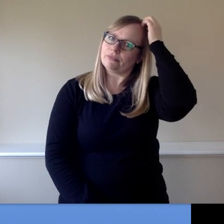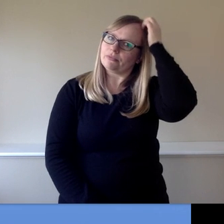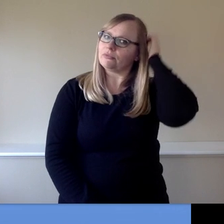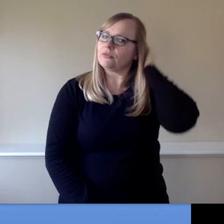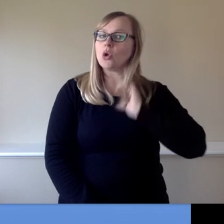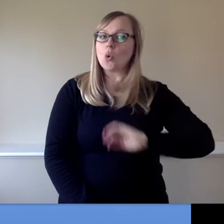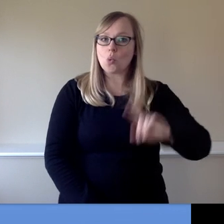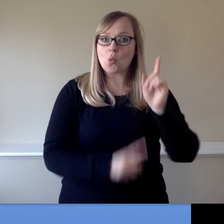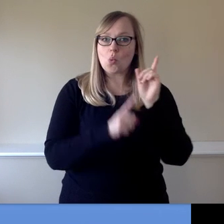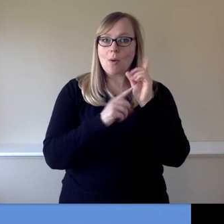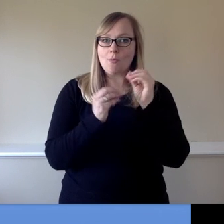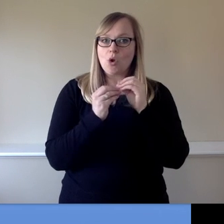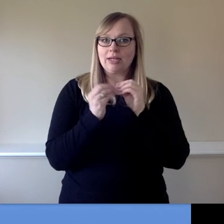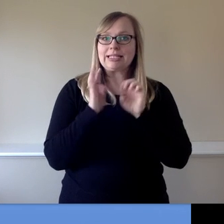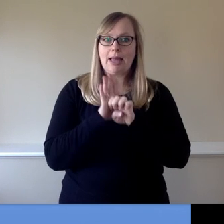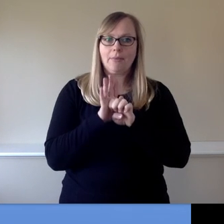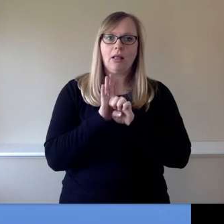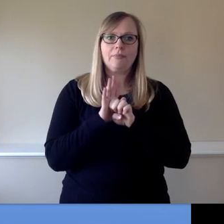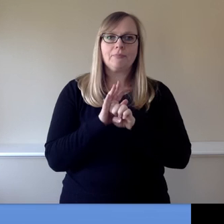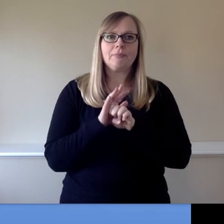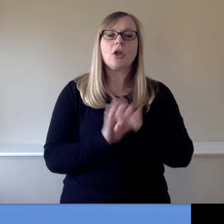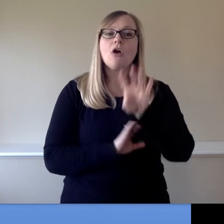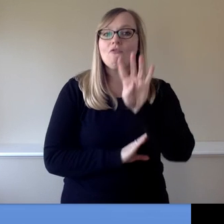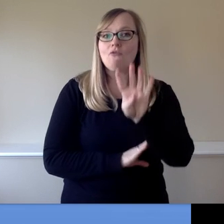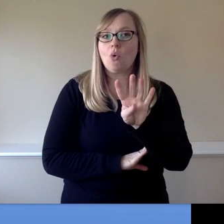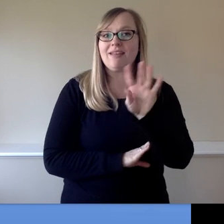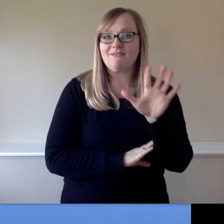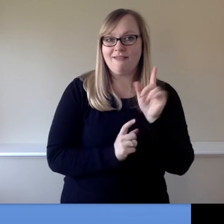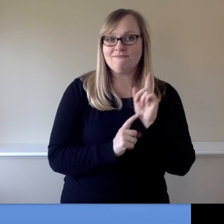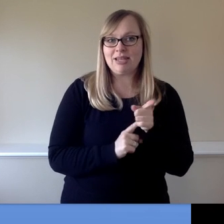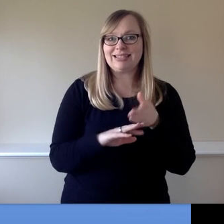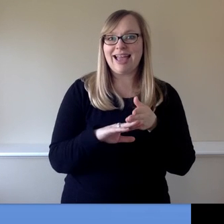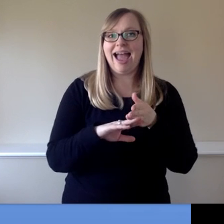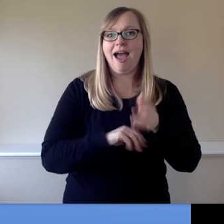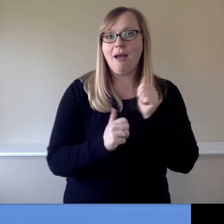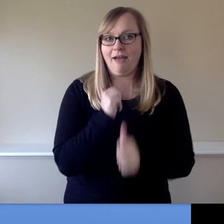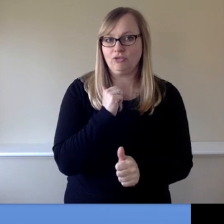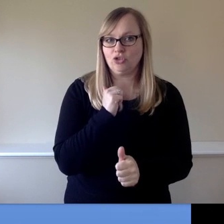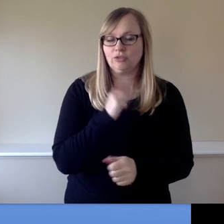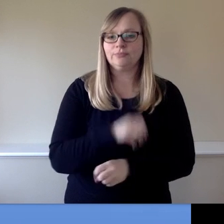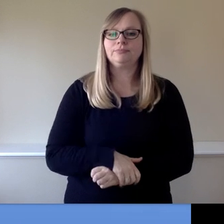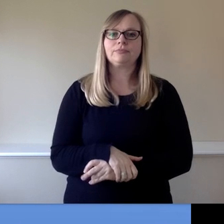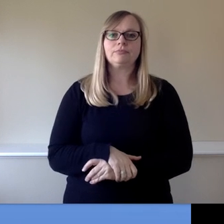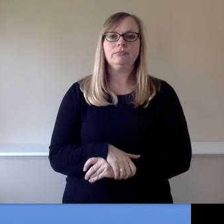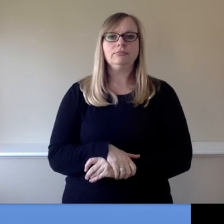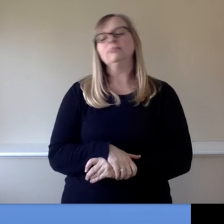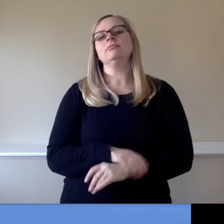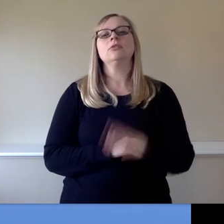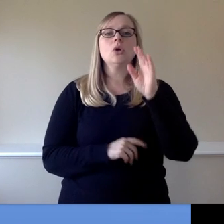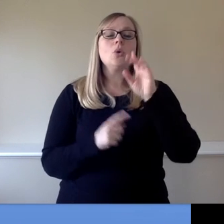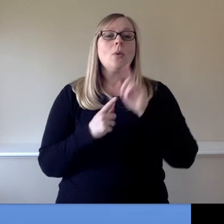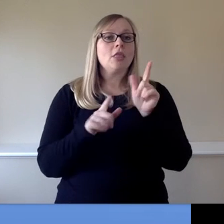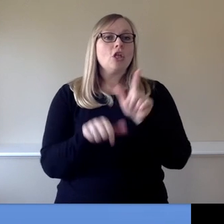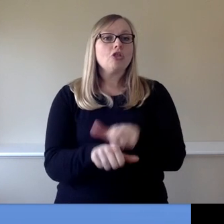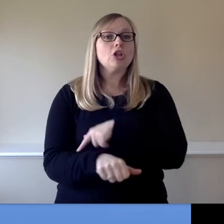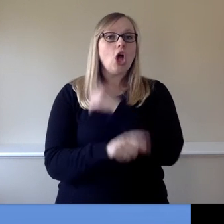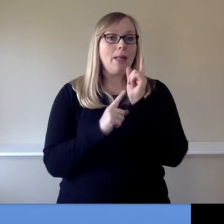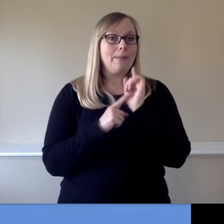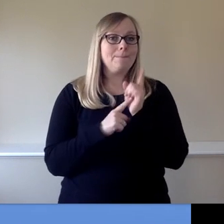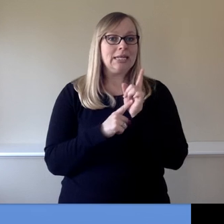more. Reading the clock at 45 after. When the minute hand is on the 9,